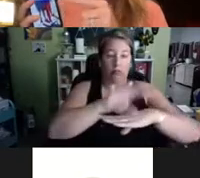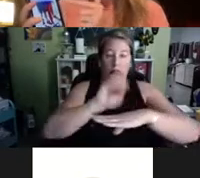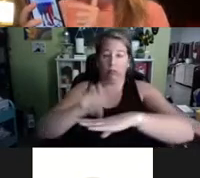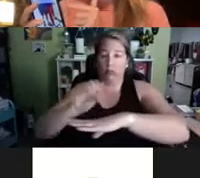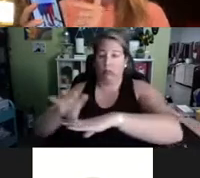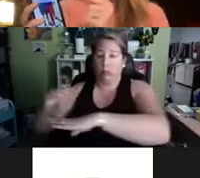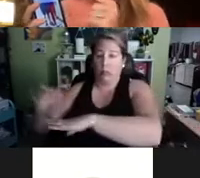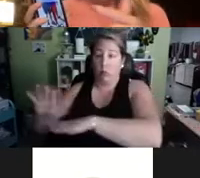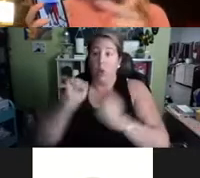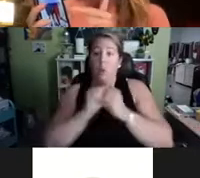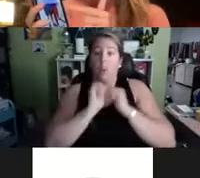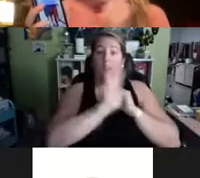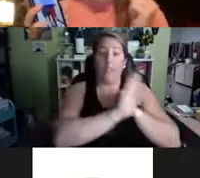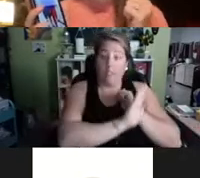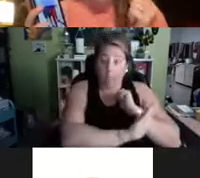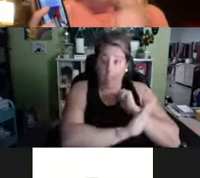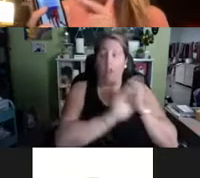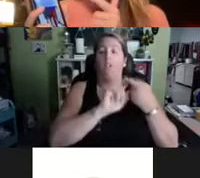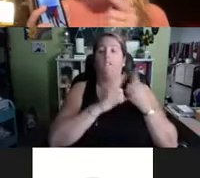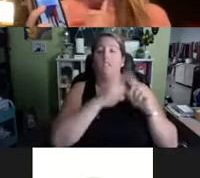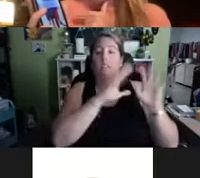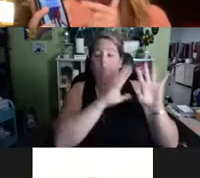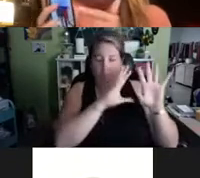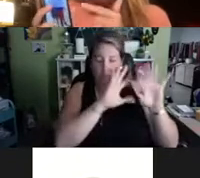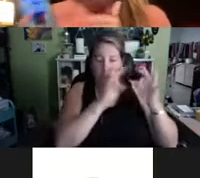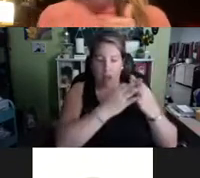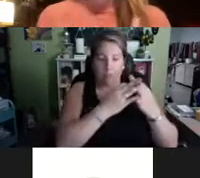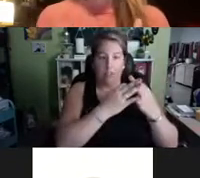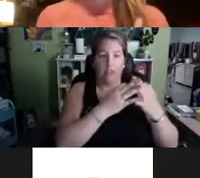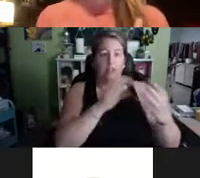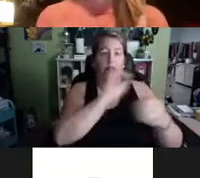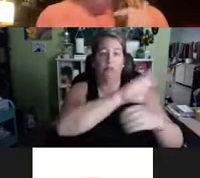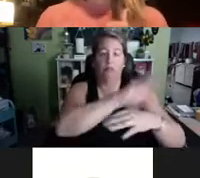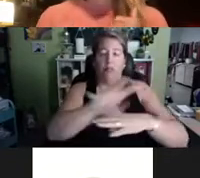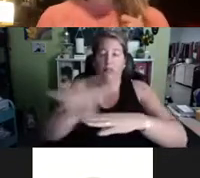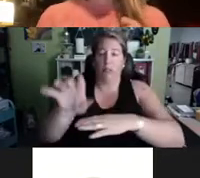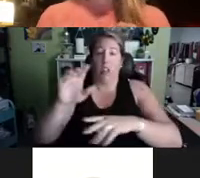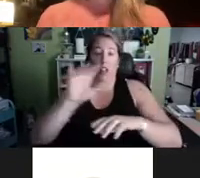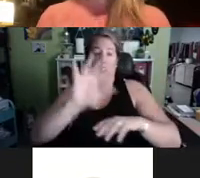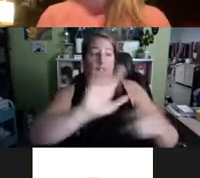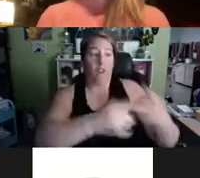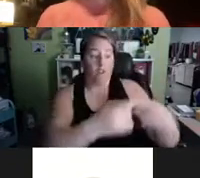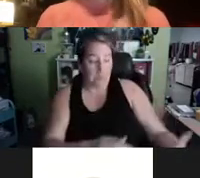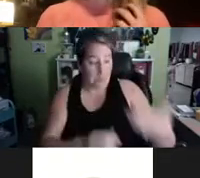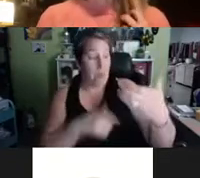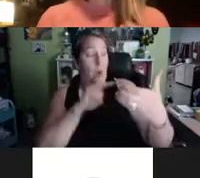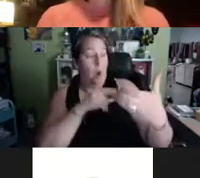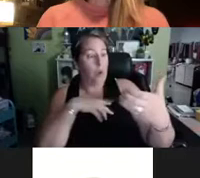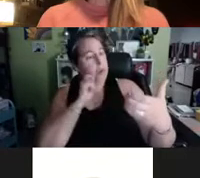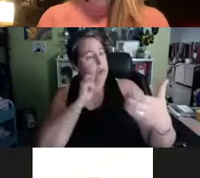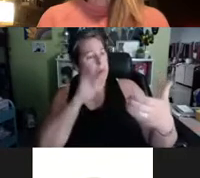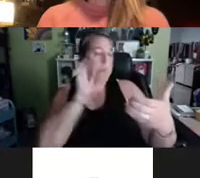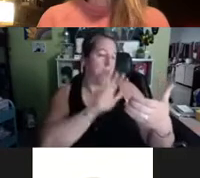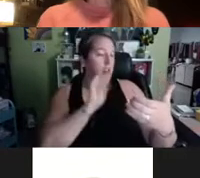shop. They can order some free samples, that sort of a thing. And then at the bottom, like, would you like to do your own